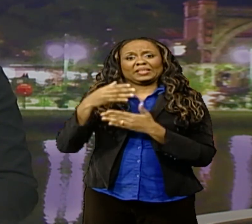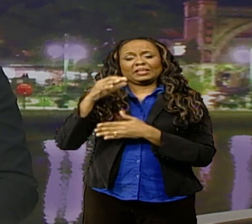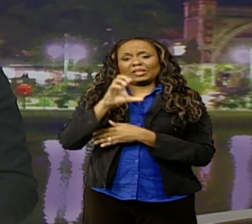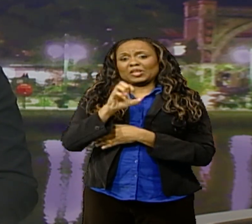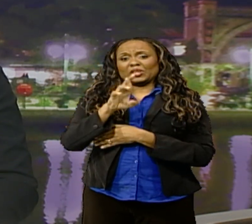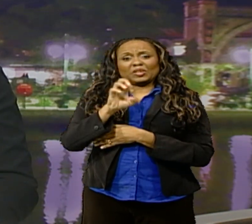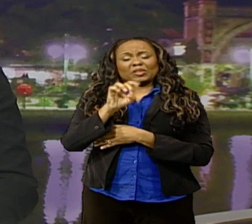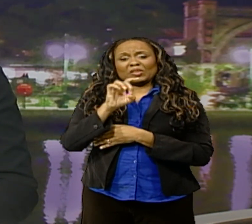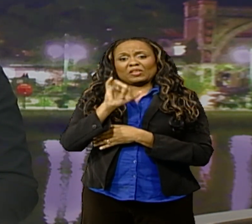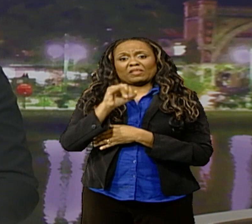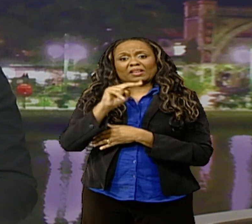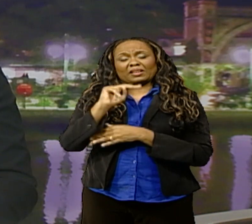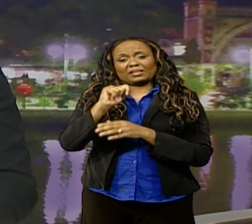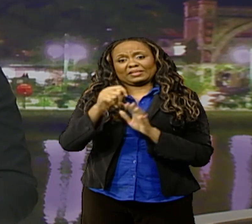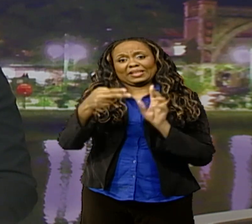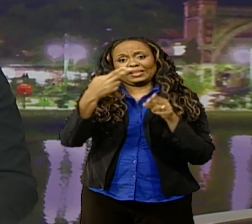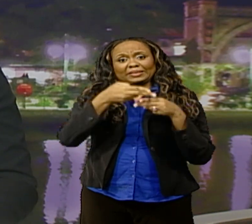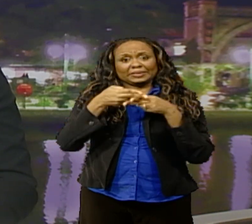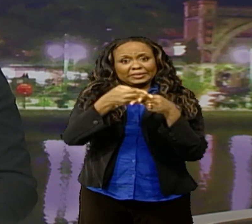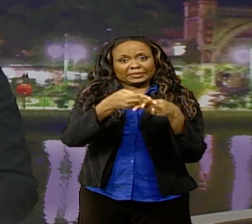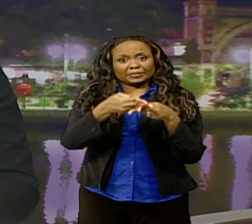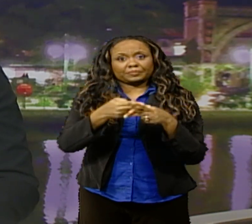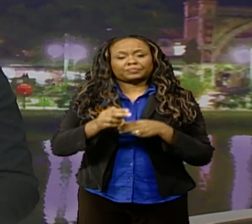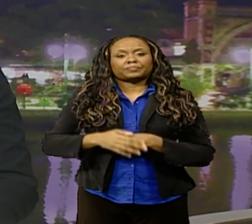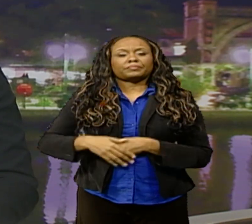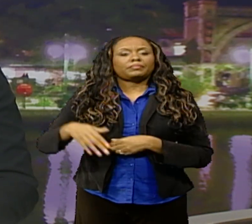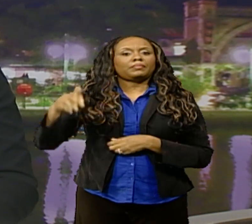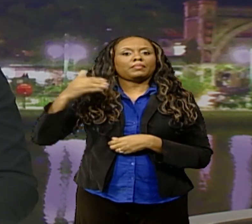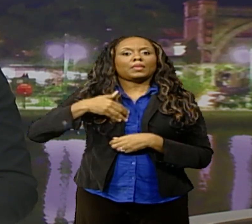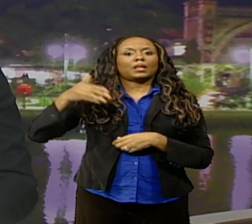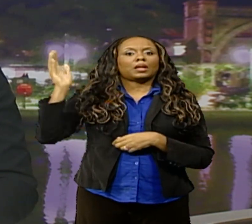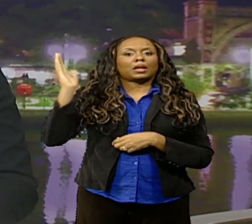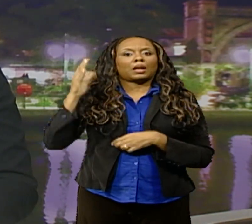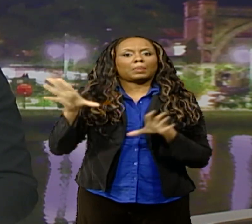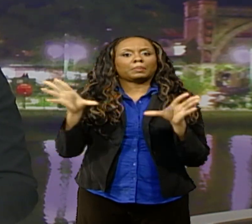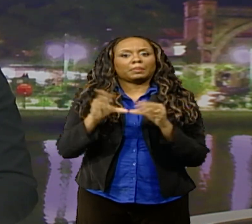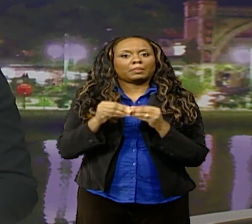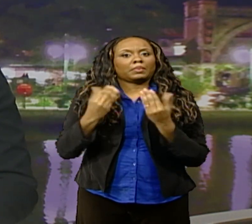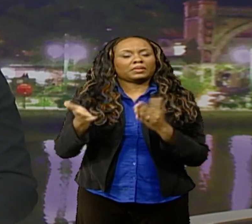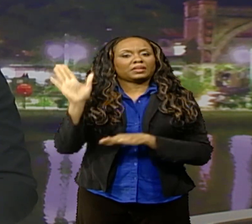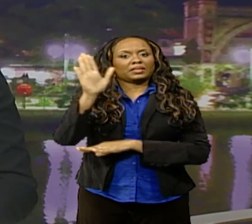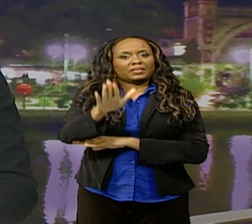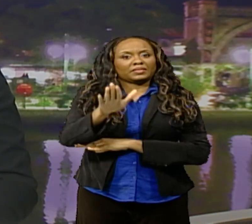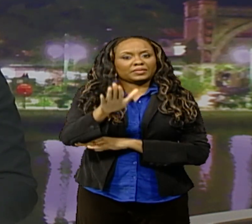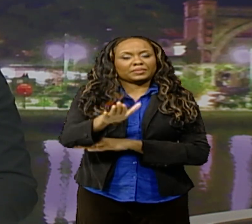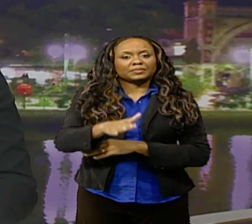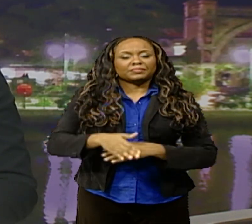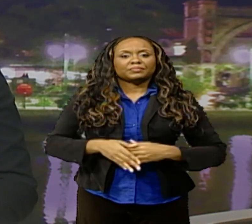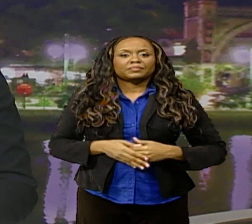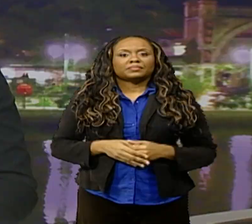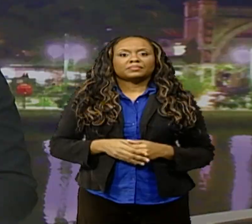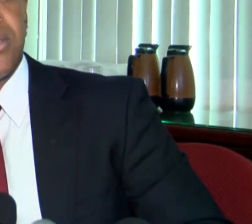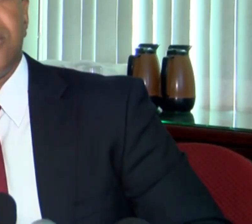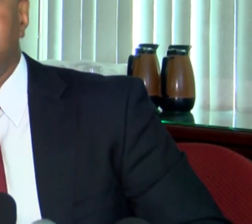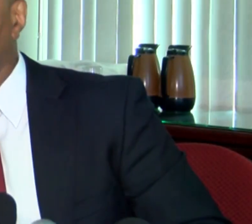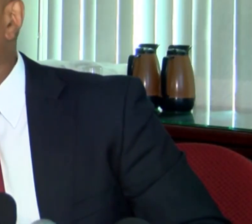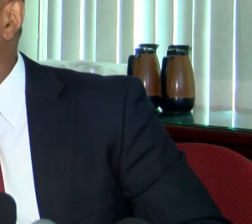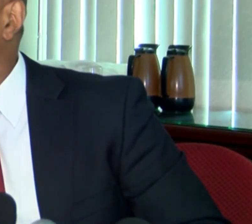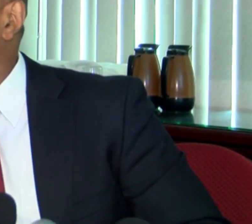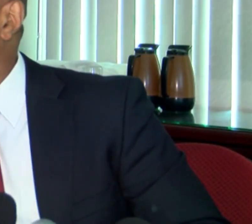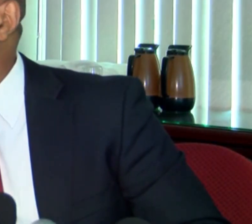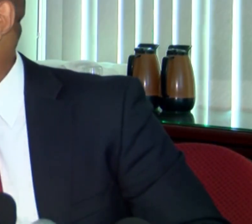media conference hosted by government's economic team at government headquarters this afternoon. By endorsing